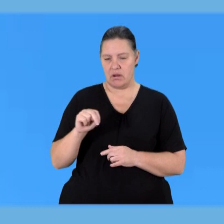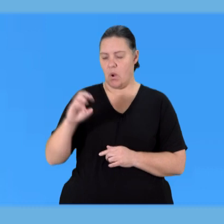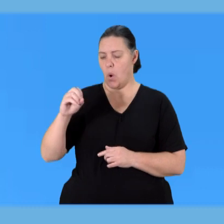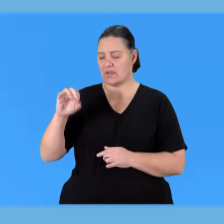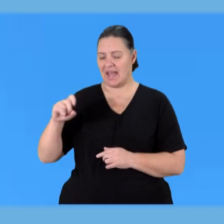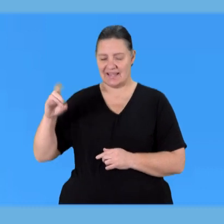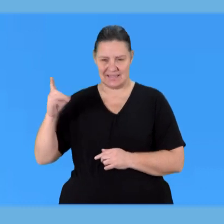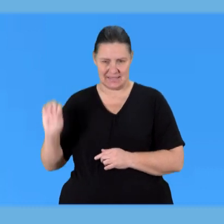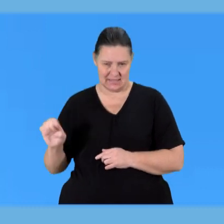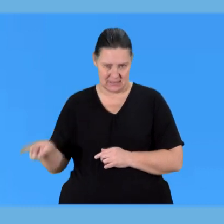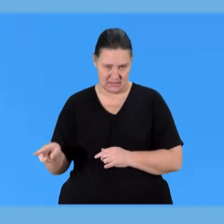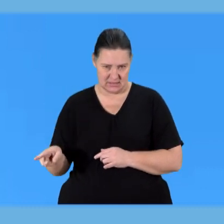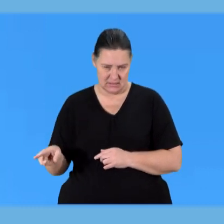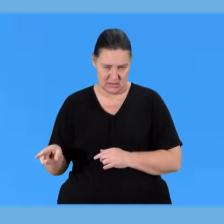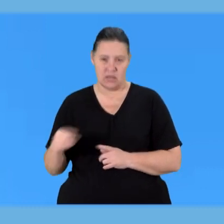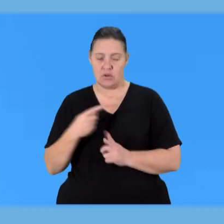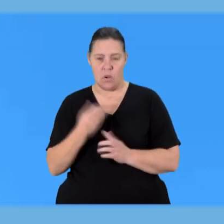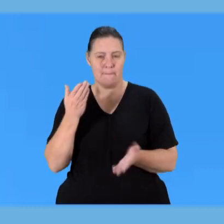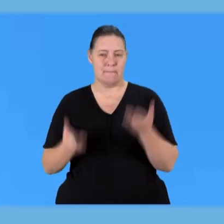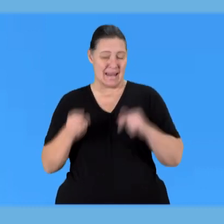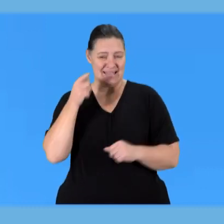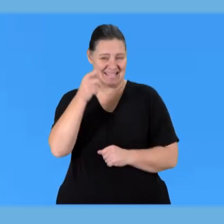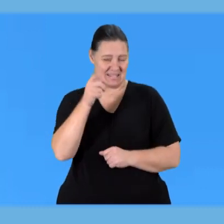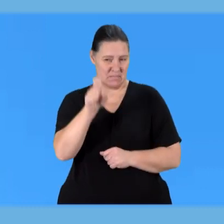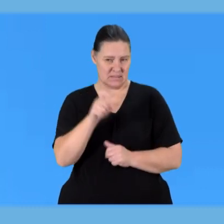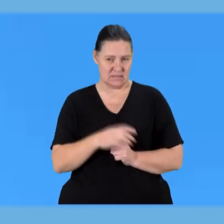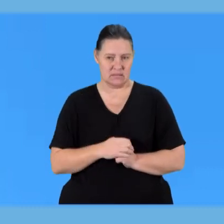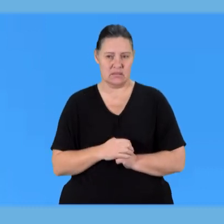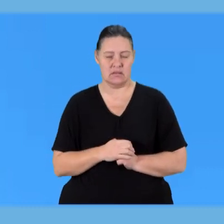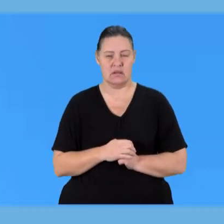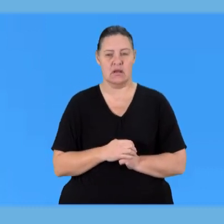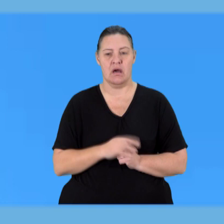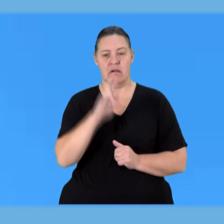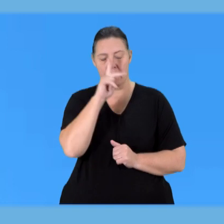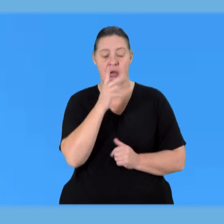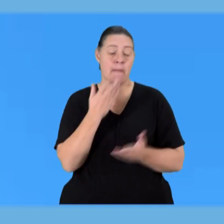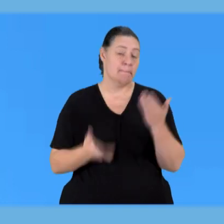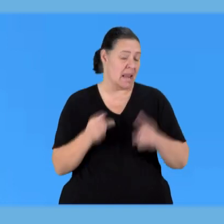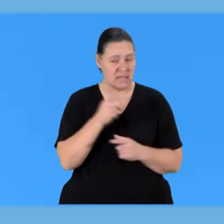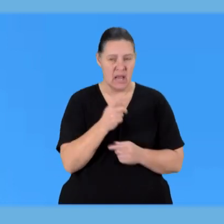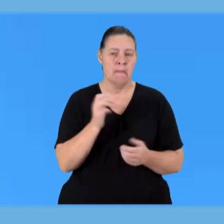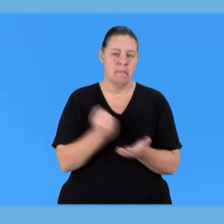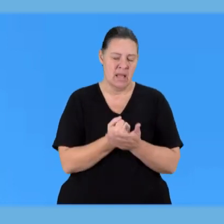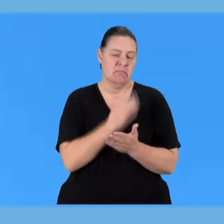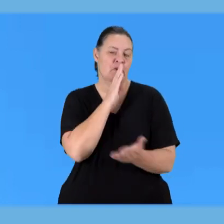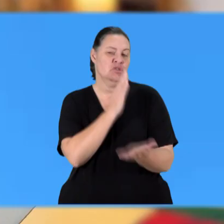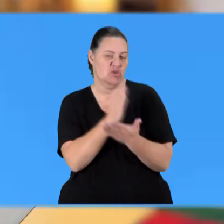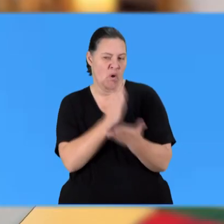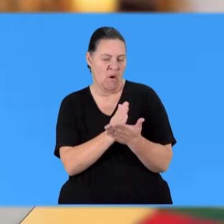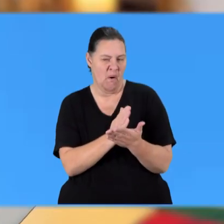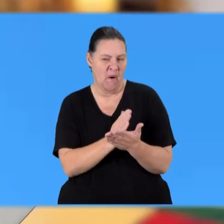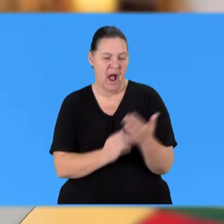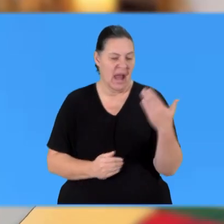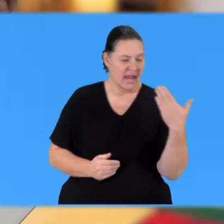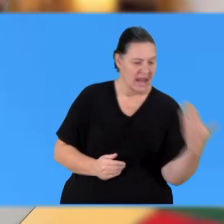as our product. So what we're supposed to be doing is to balance the above equation. So remember, in order to balance this equation, we need to make